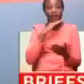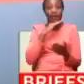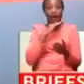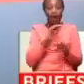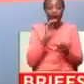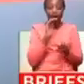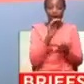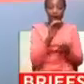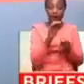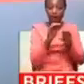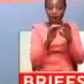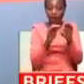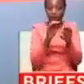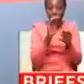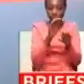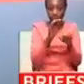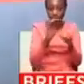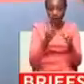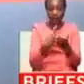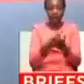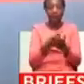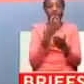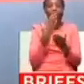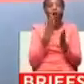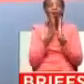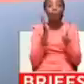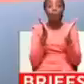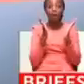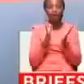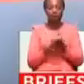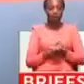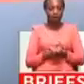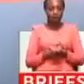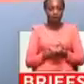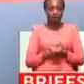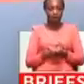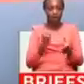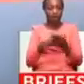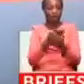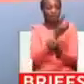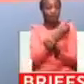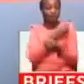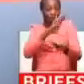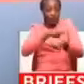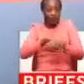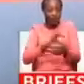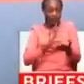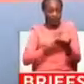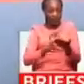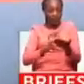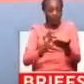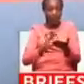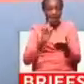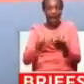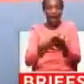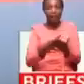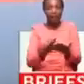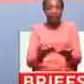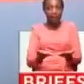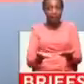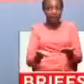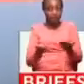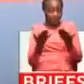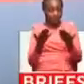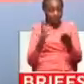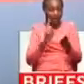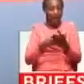wide open. I was like, oh, that's just disgusting. So Jafari takes a pen and he lifts up every one of those things and he